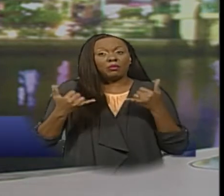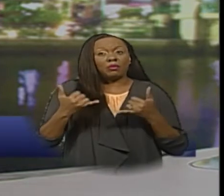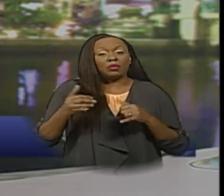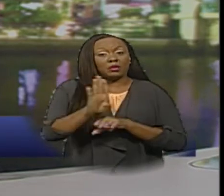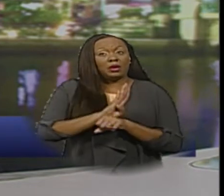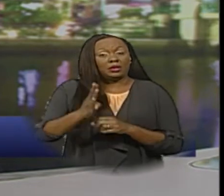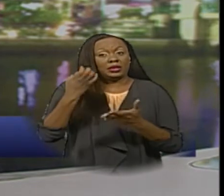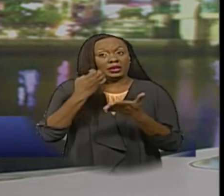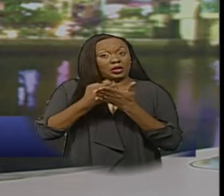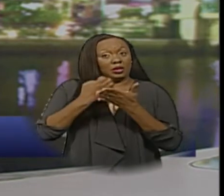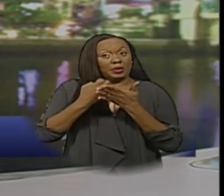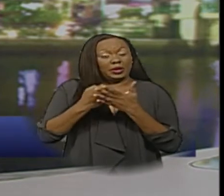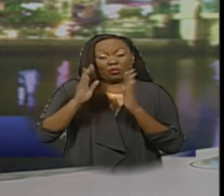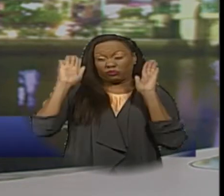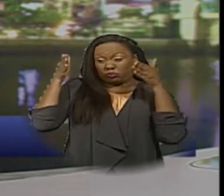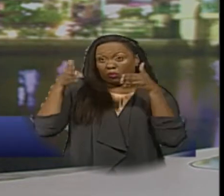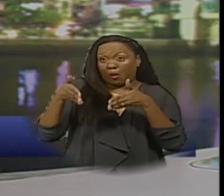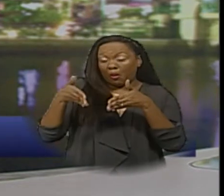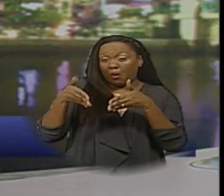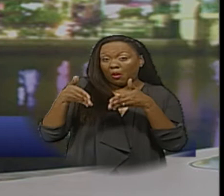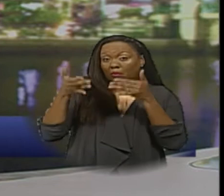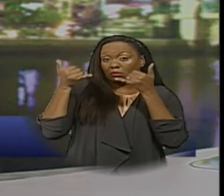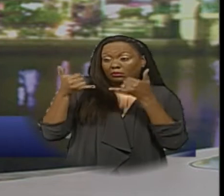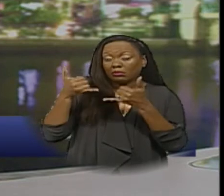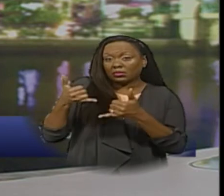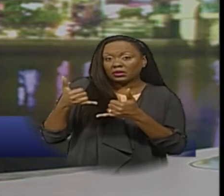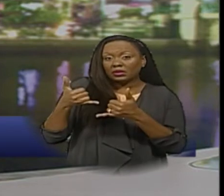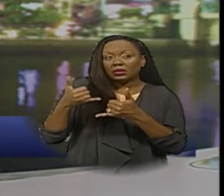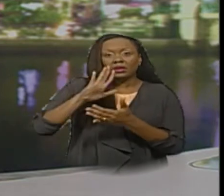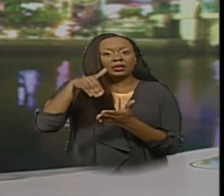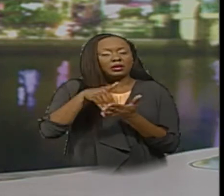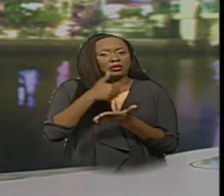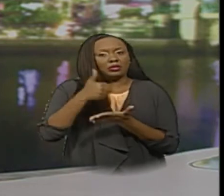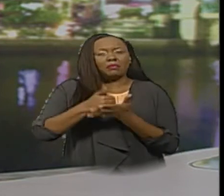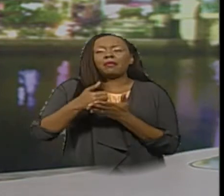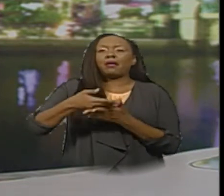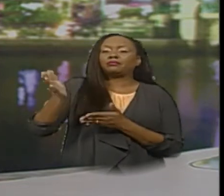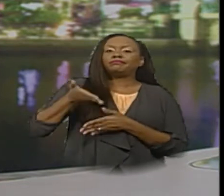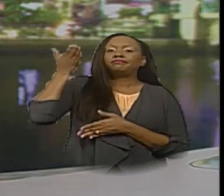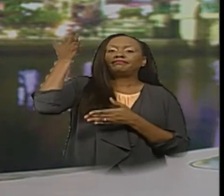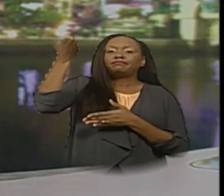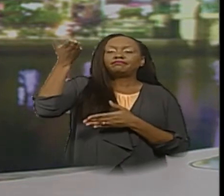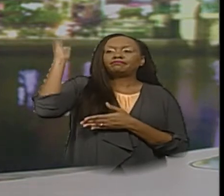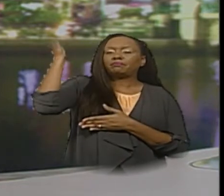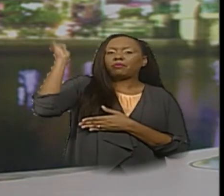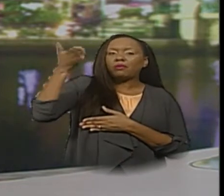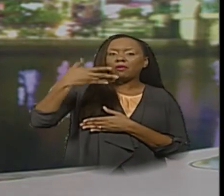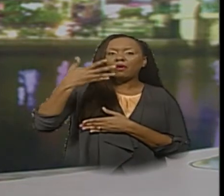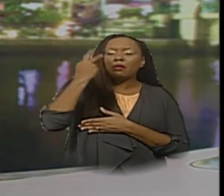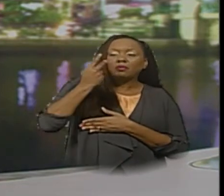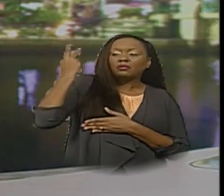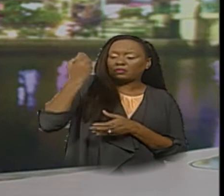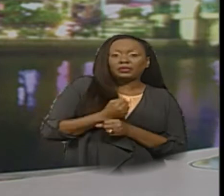island's economy was the focus of attention today as the Central Bank of Barbados presented its latest economic review. One